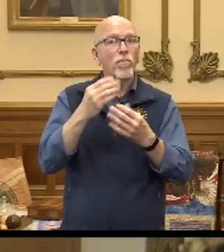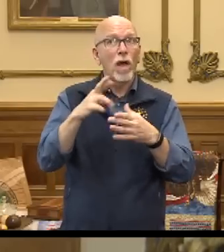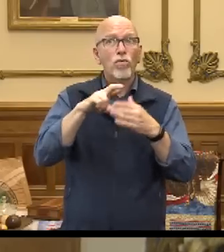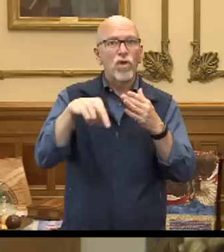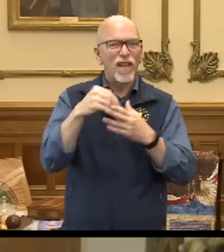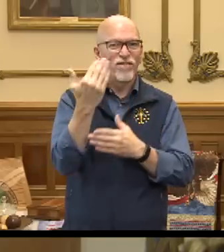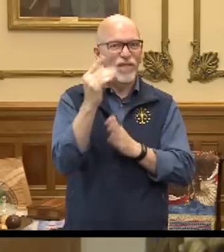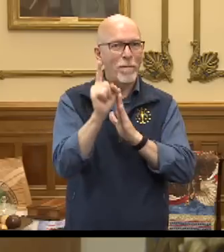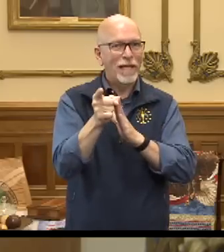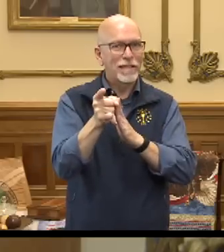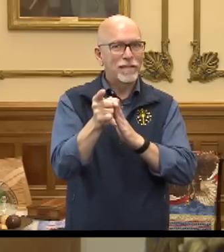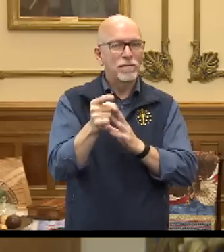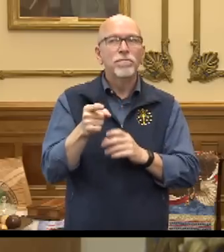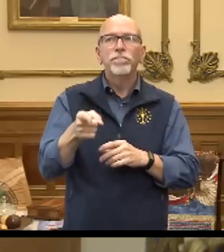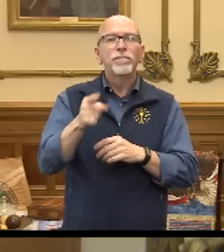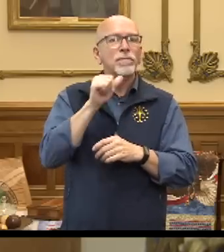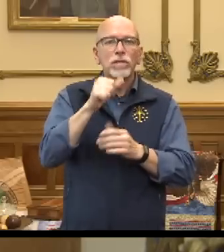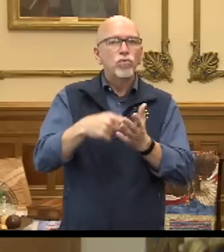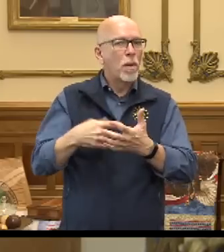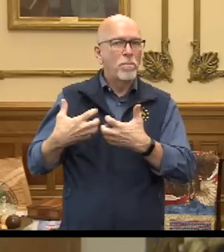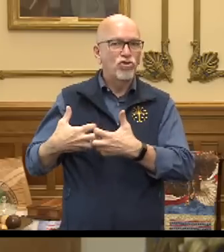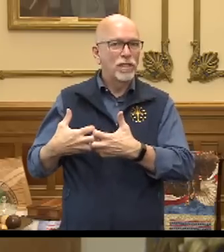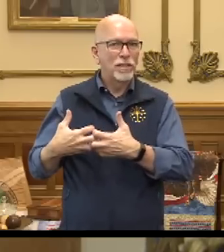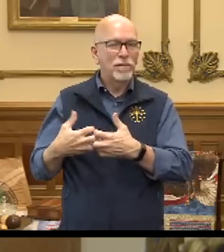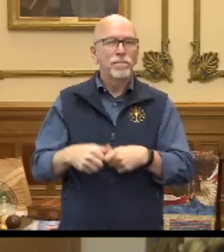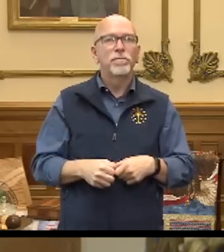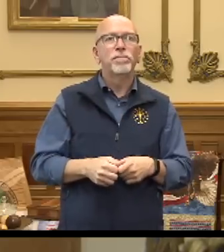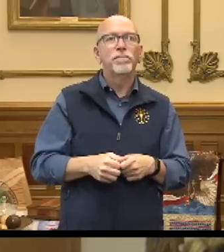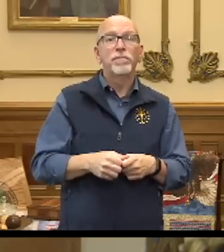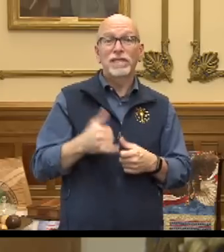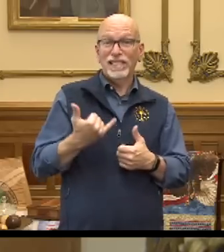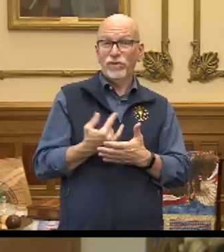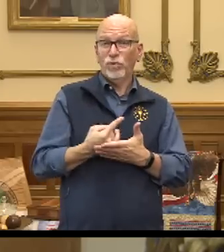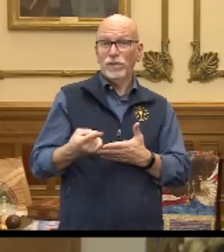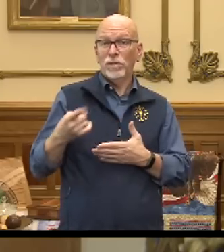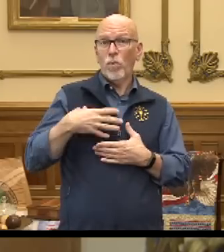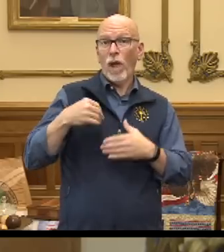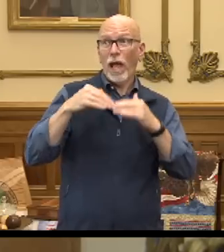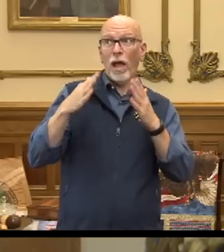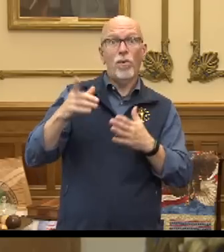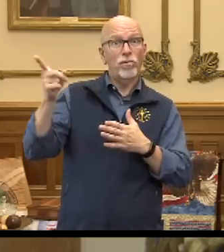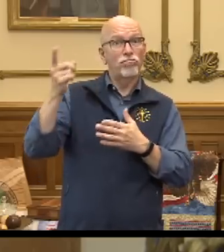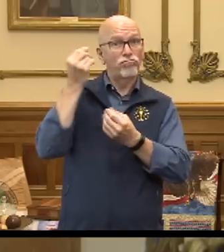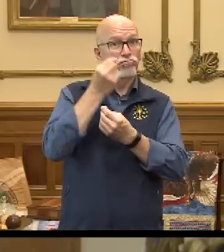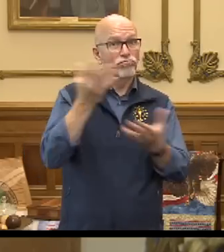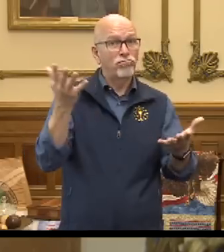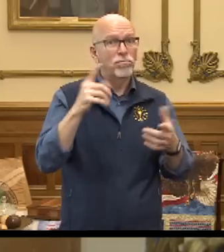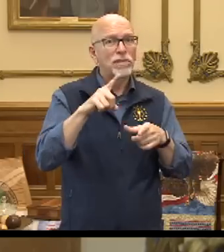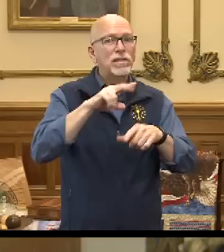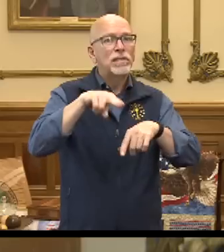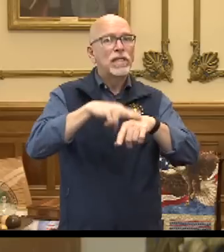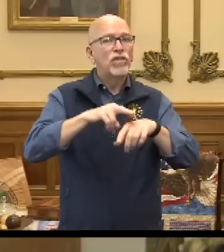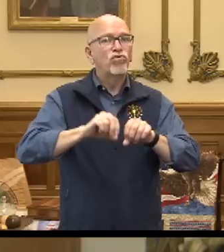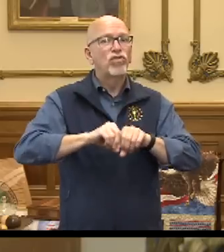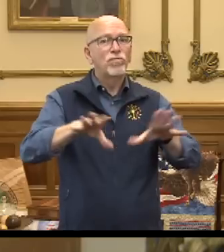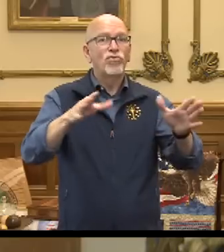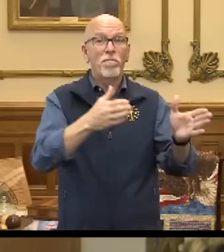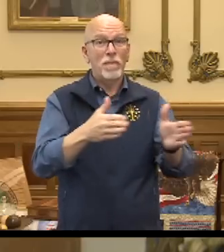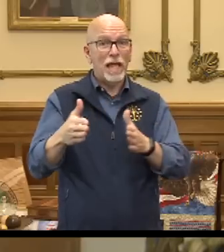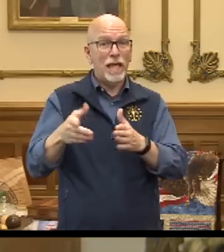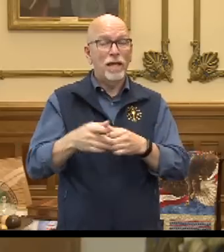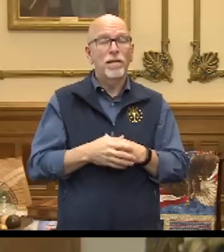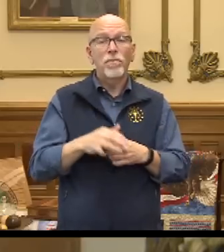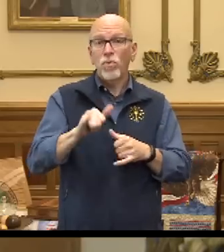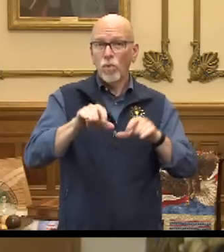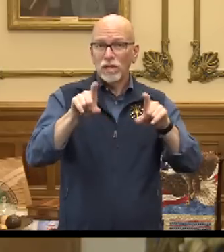15 minutes and do not require a machine. Earlier this week, the White House released information about the National Distribution Plan.